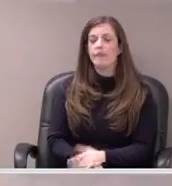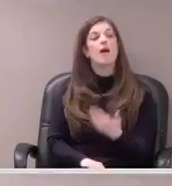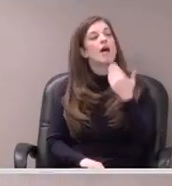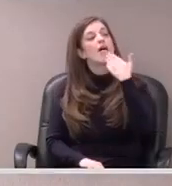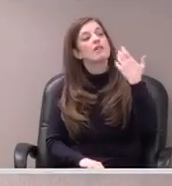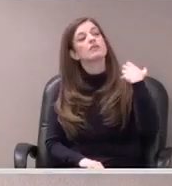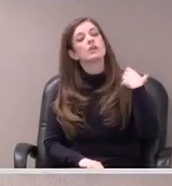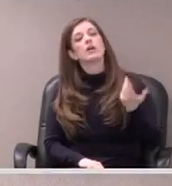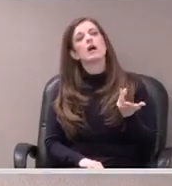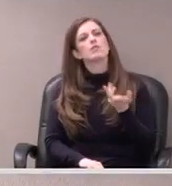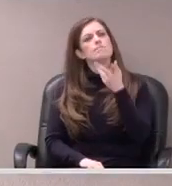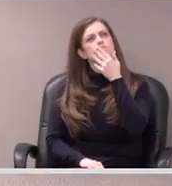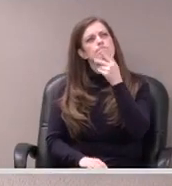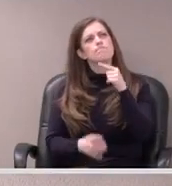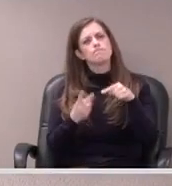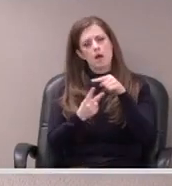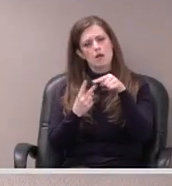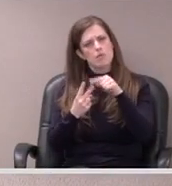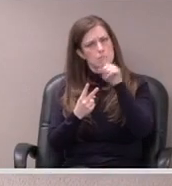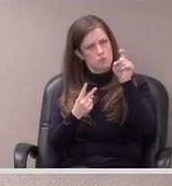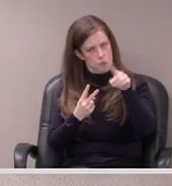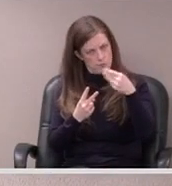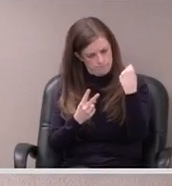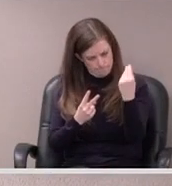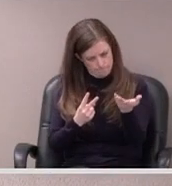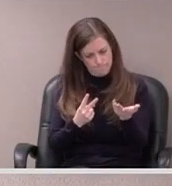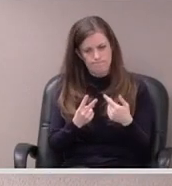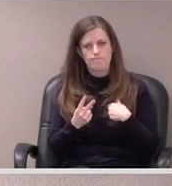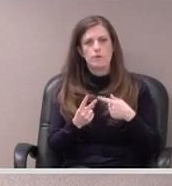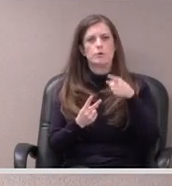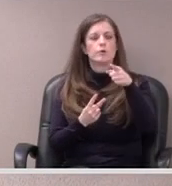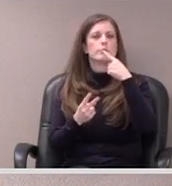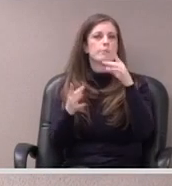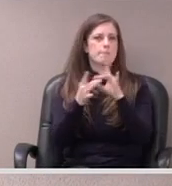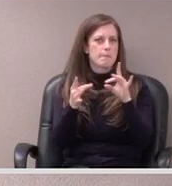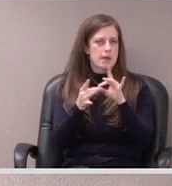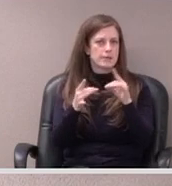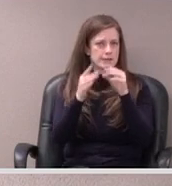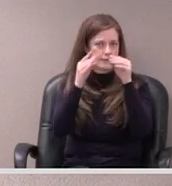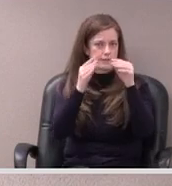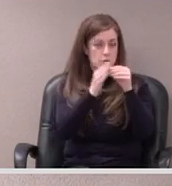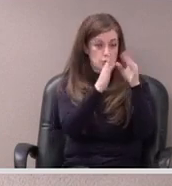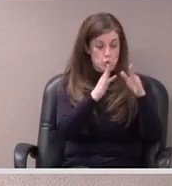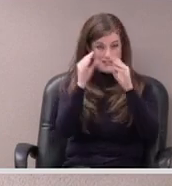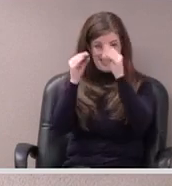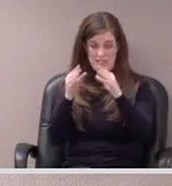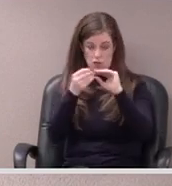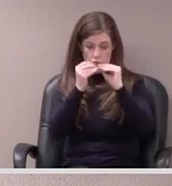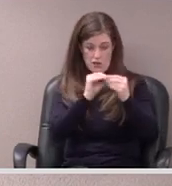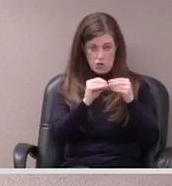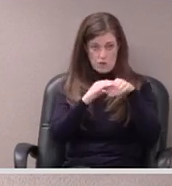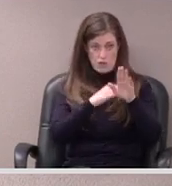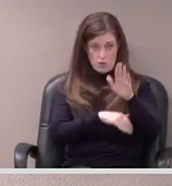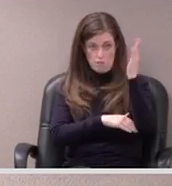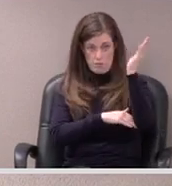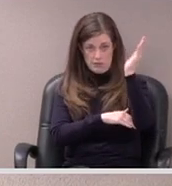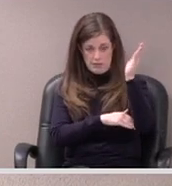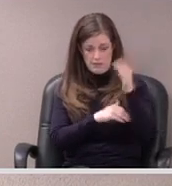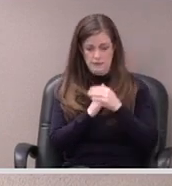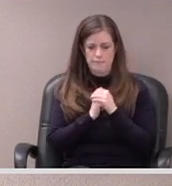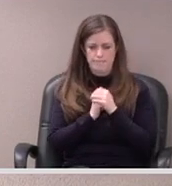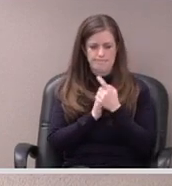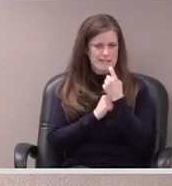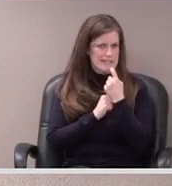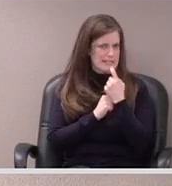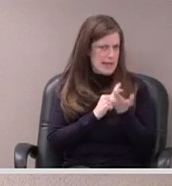Chair. A couple questions. You mentioned the student-teacher ratios in your presentation, and you say